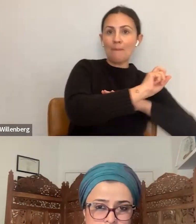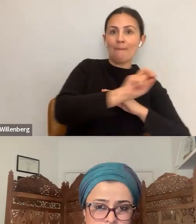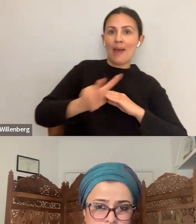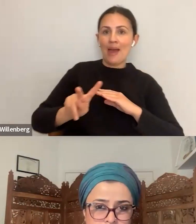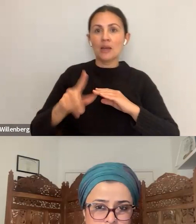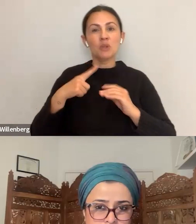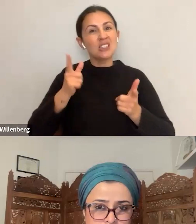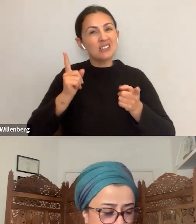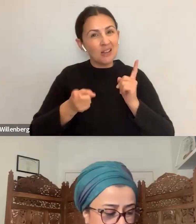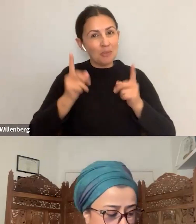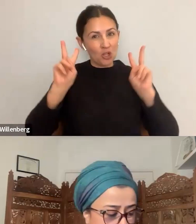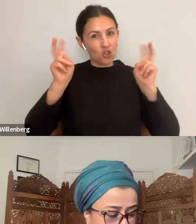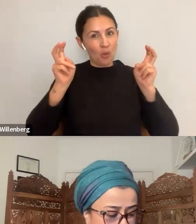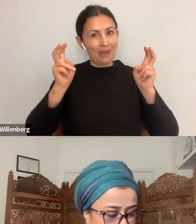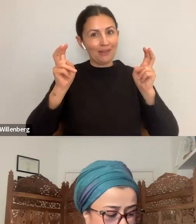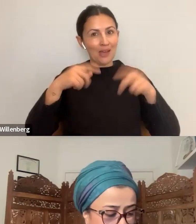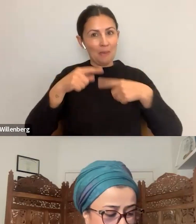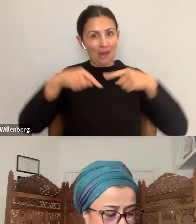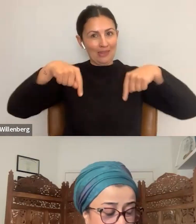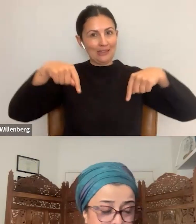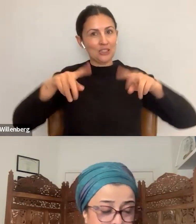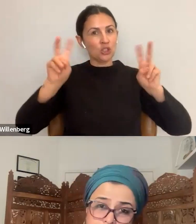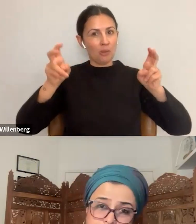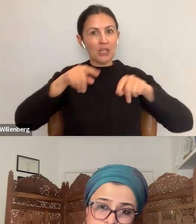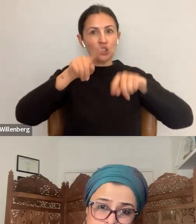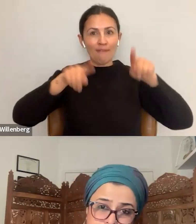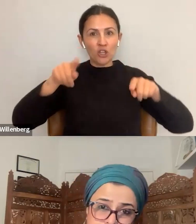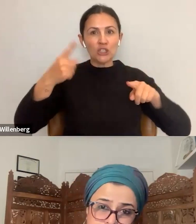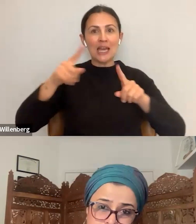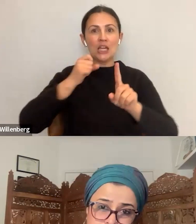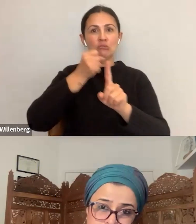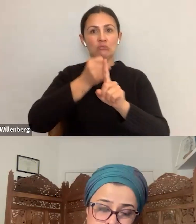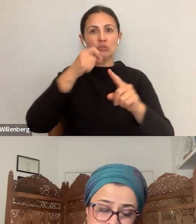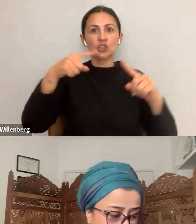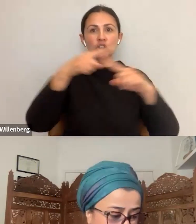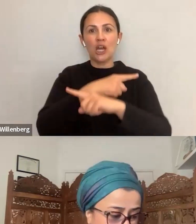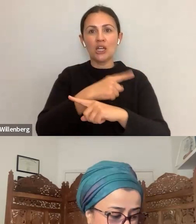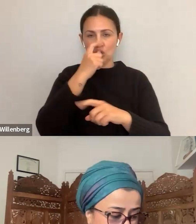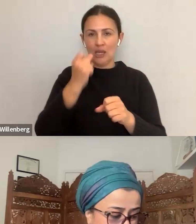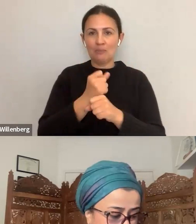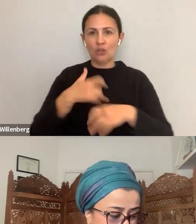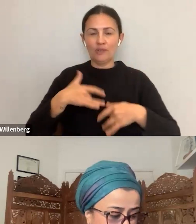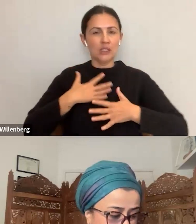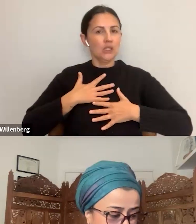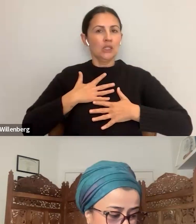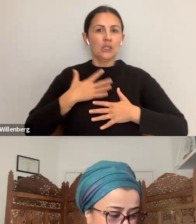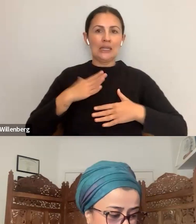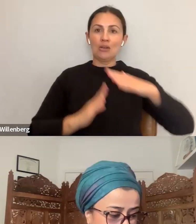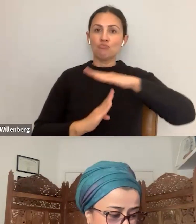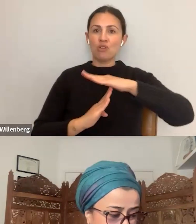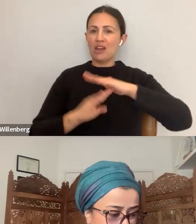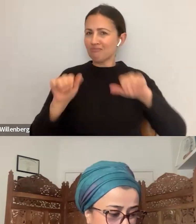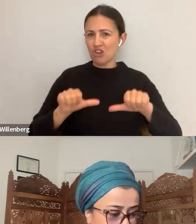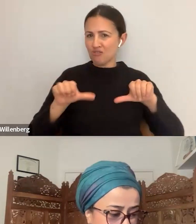often conversations about change can be. Sorry for this very long intro, but it's really important that I